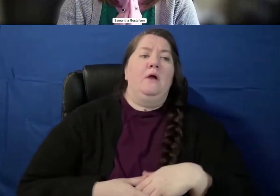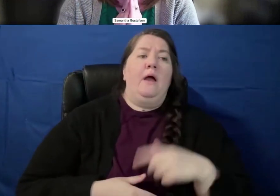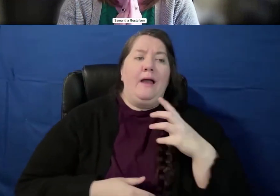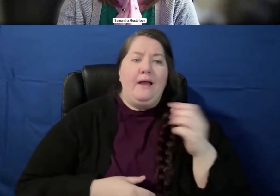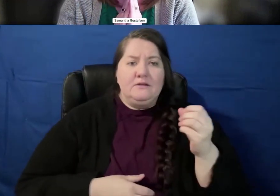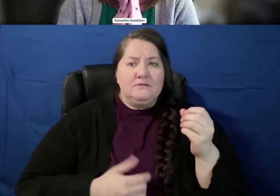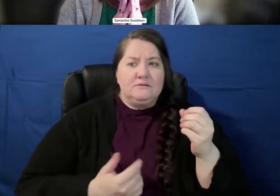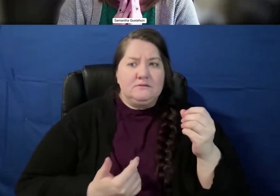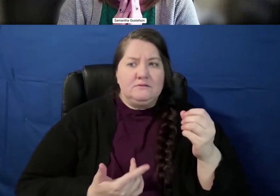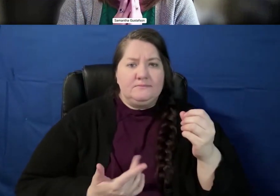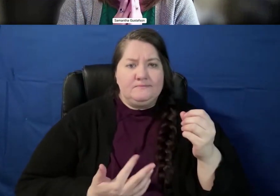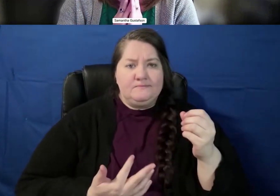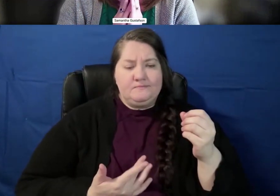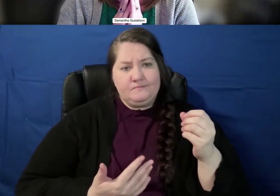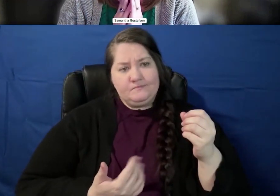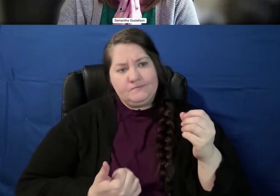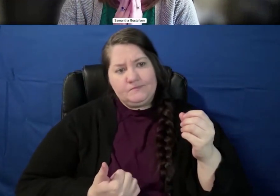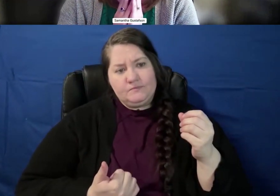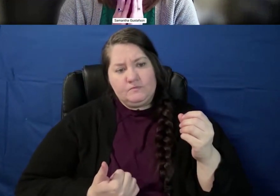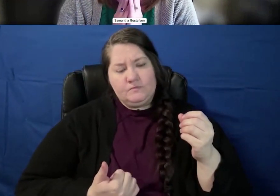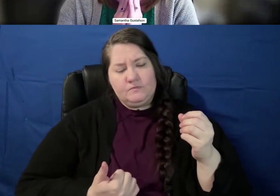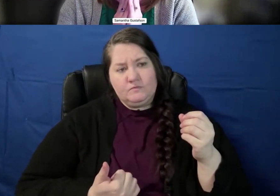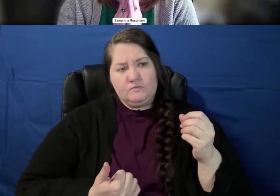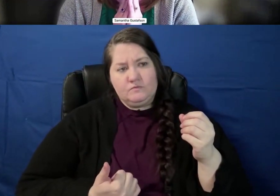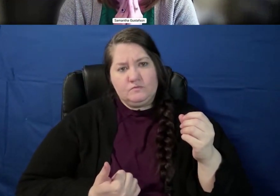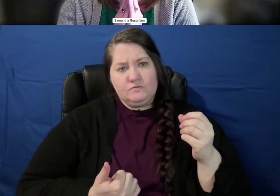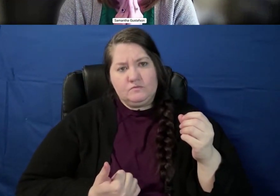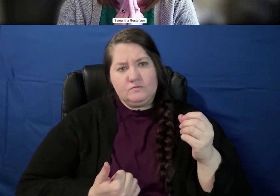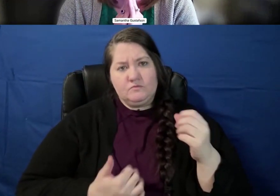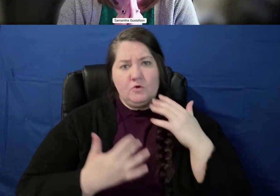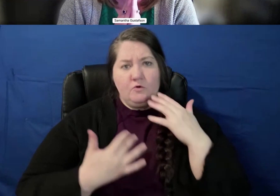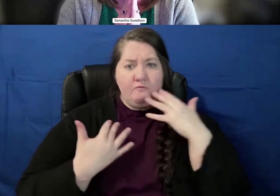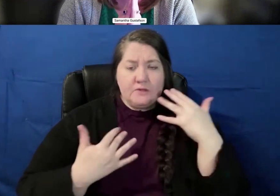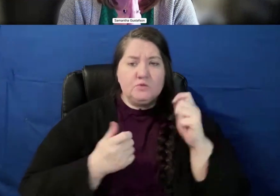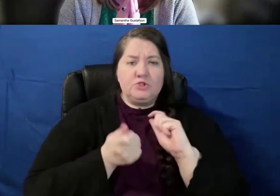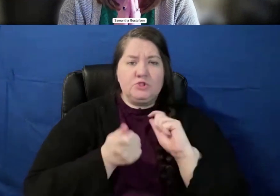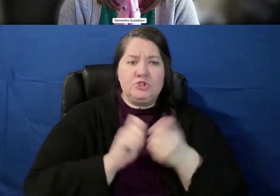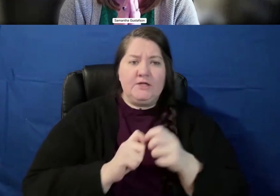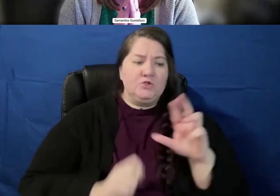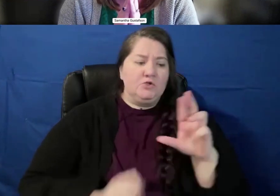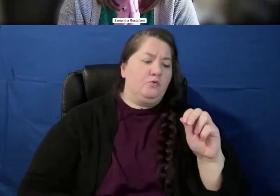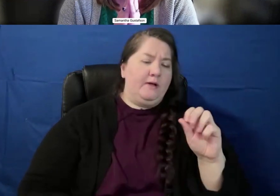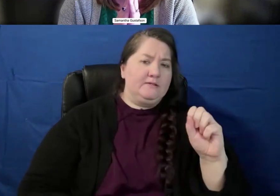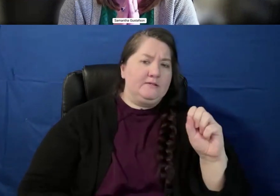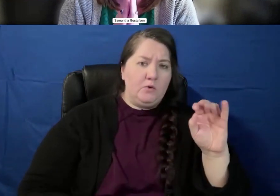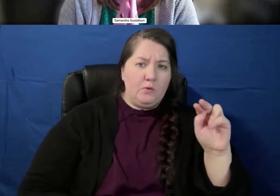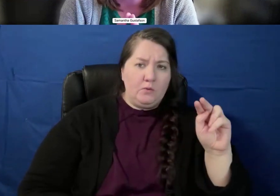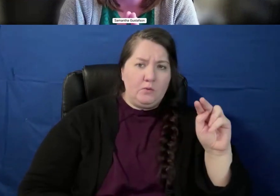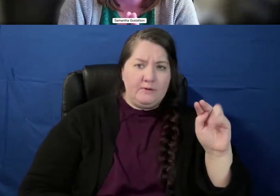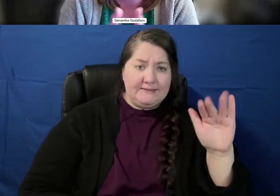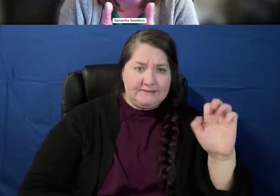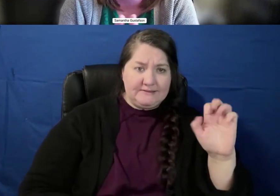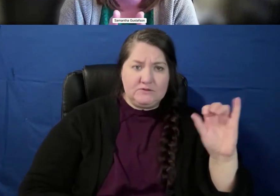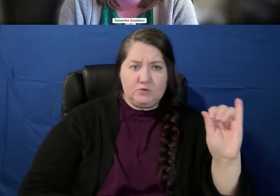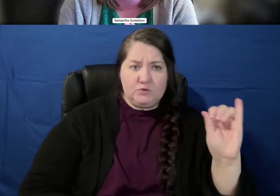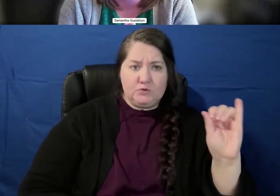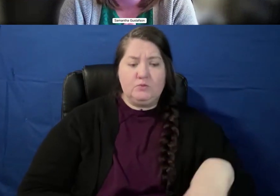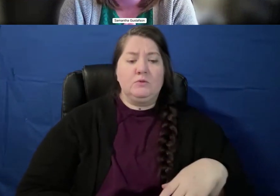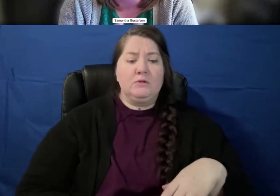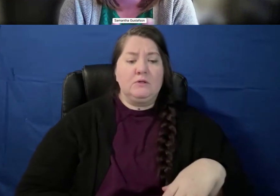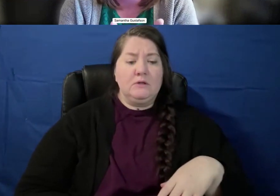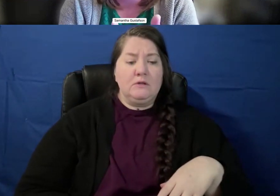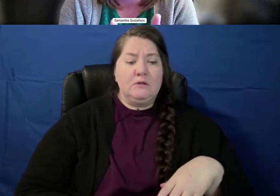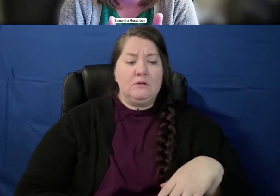just the resonance of your voice is going to change as well. And so it's not something that teachers are